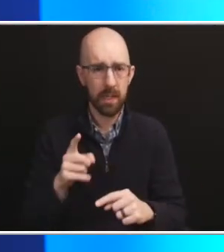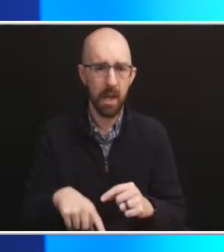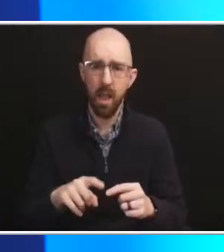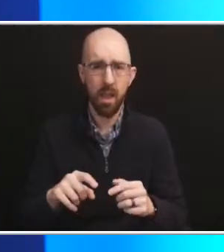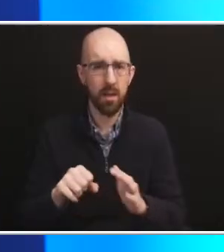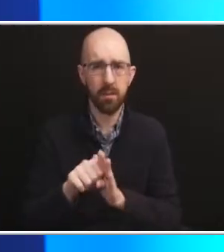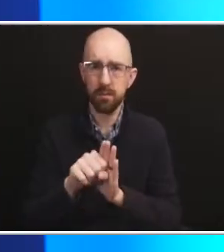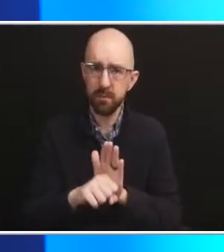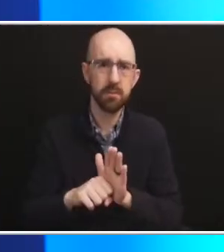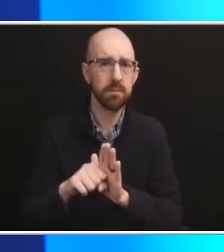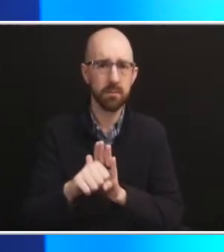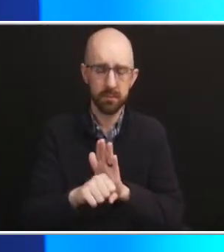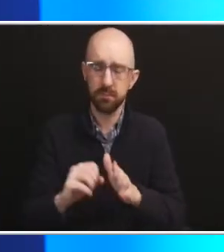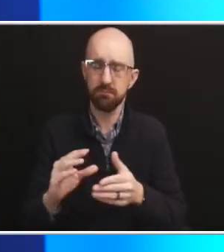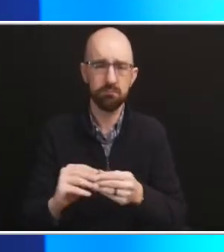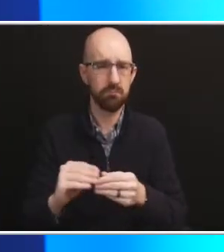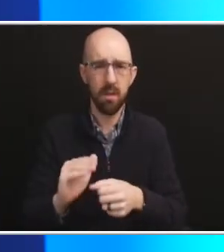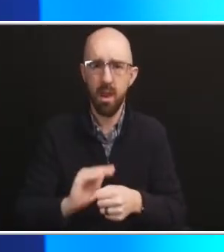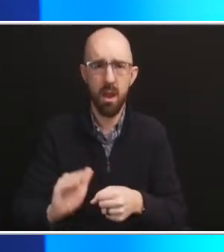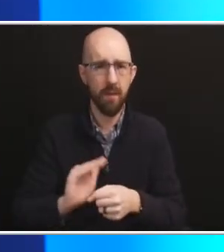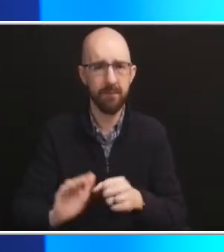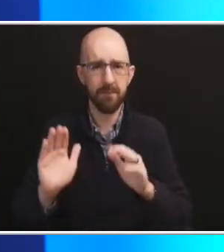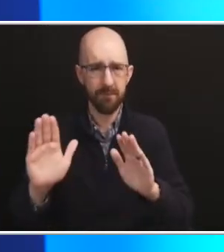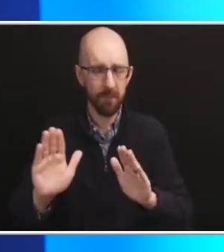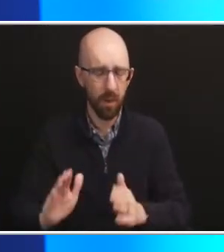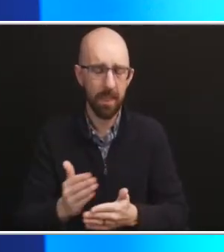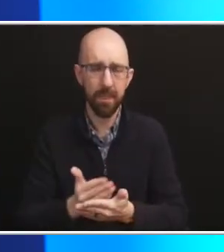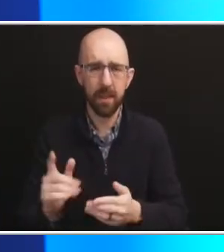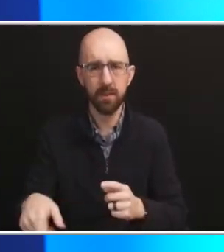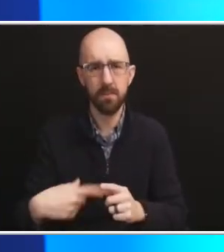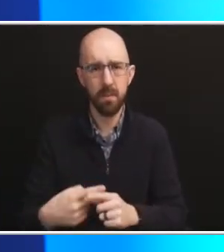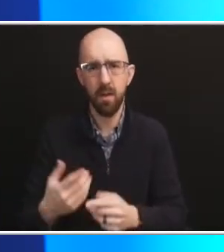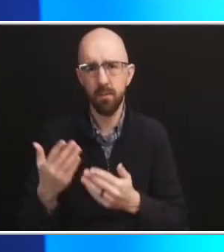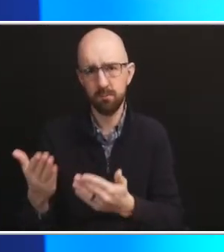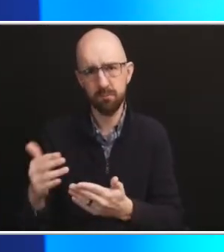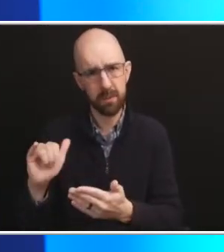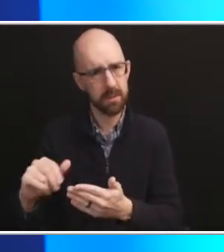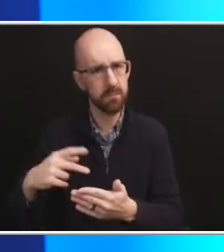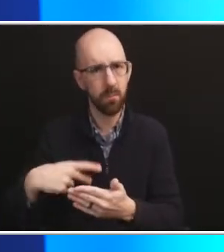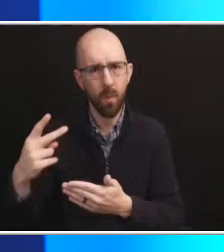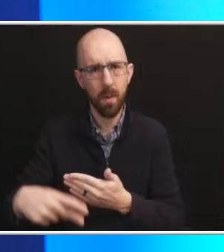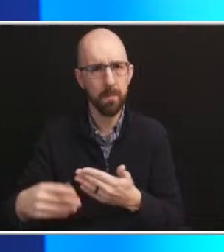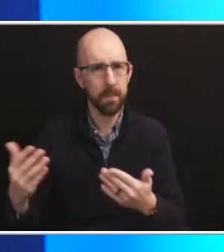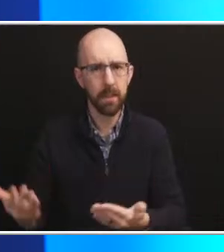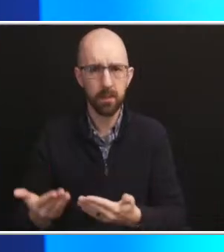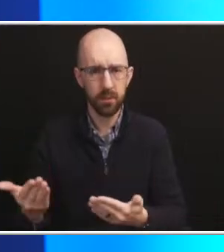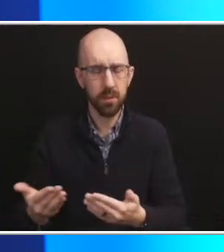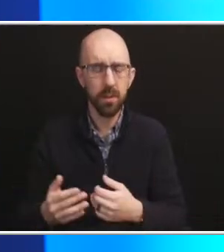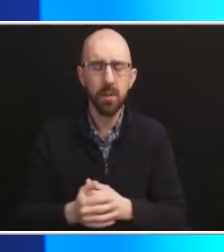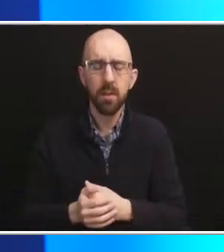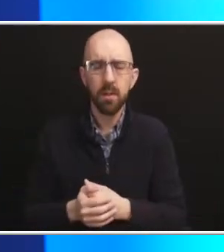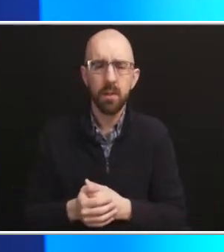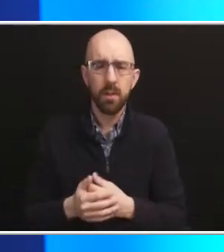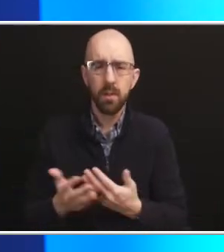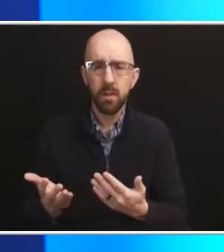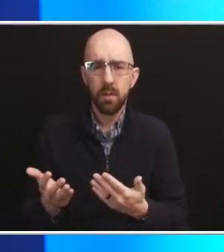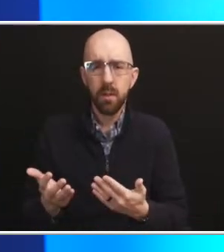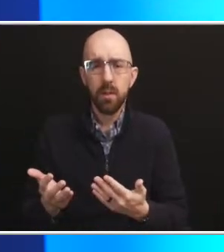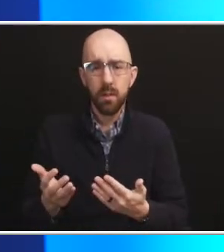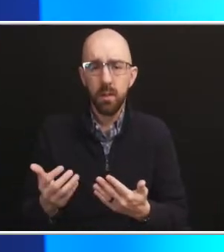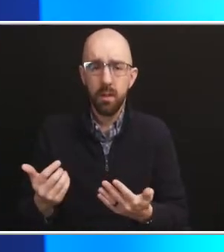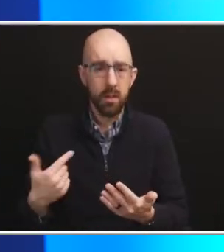enough excellent, great things about this program here. Aside from not living